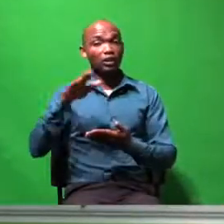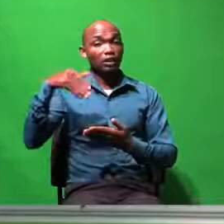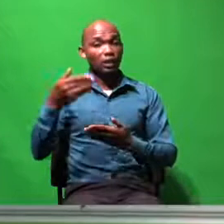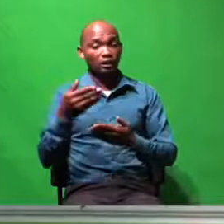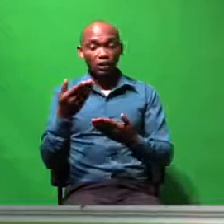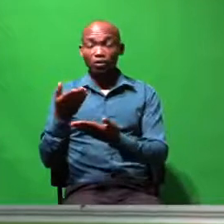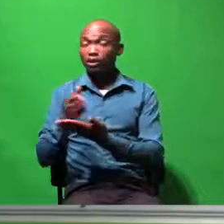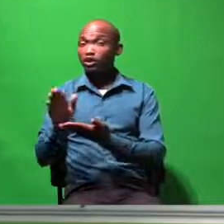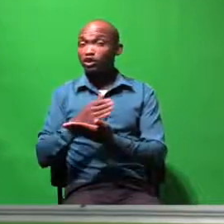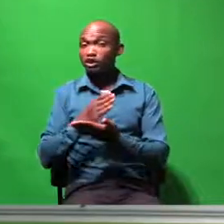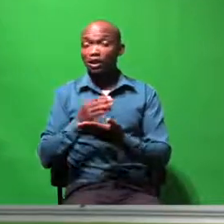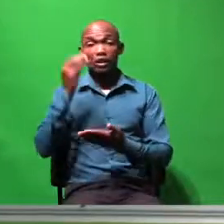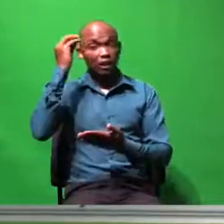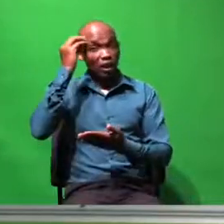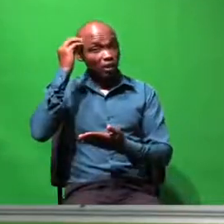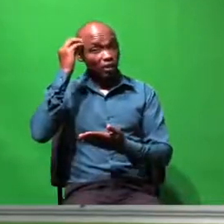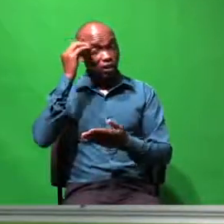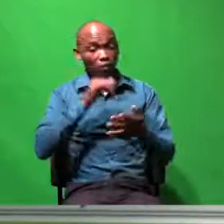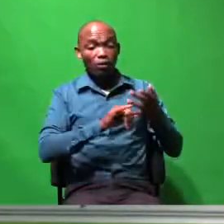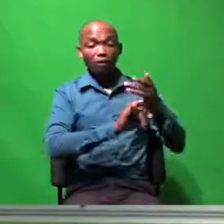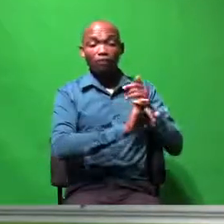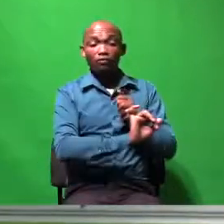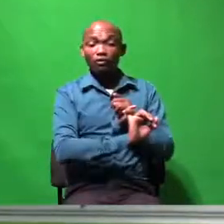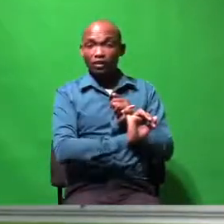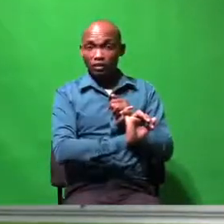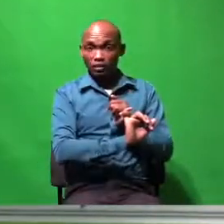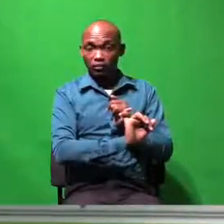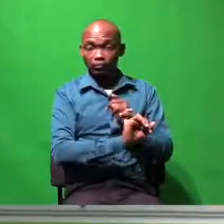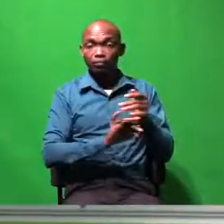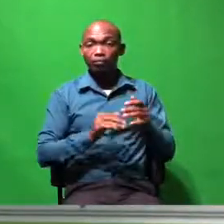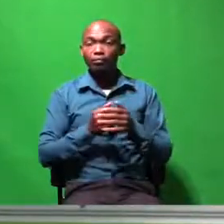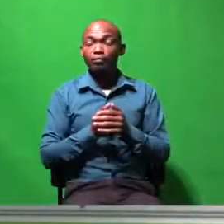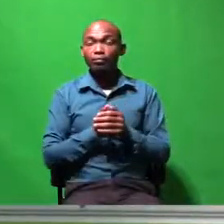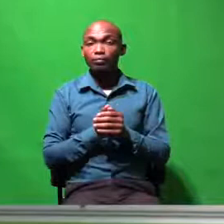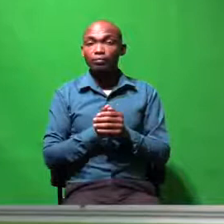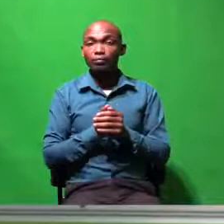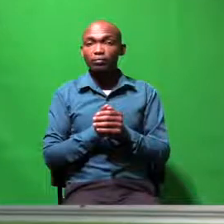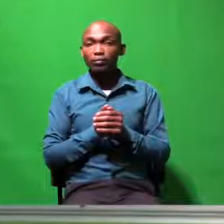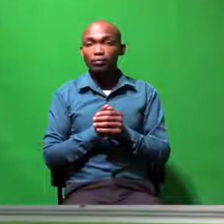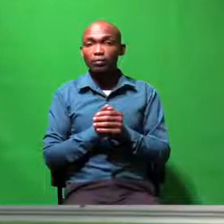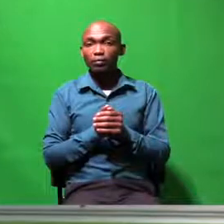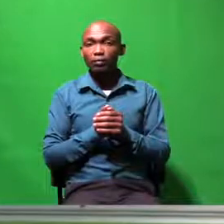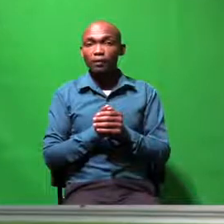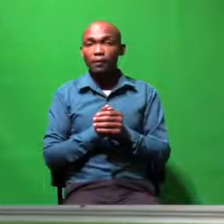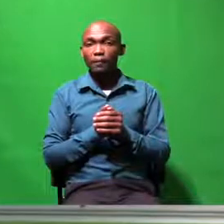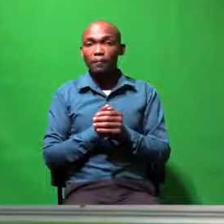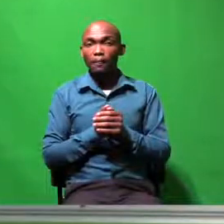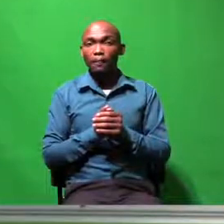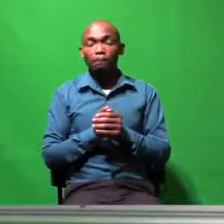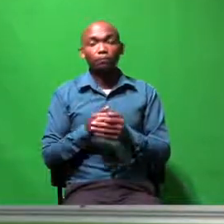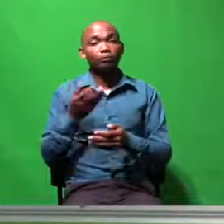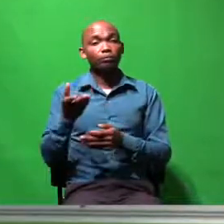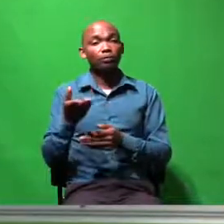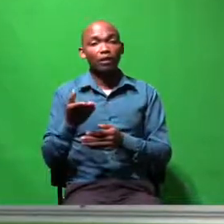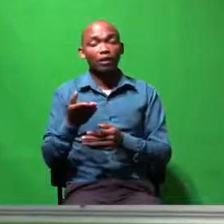your idea with your fellow, in the whole groups for discussion. So, later on or while you are